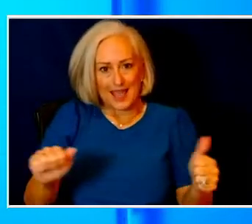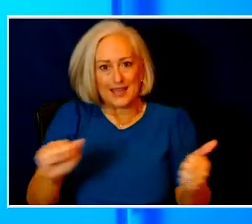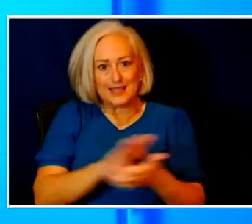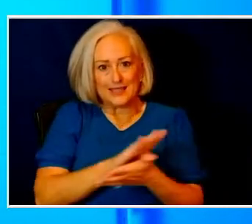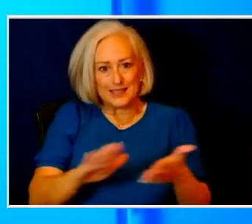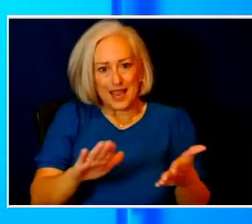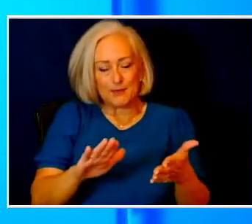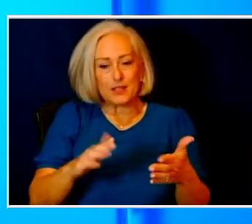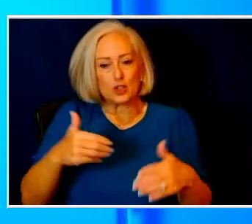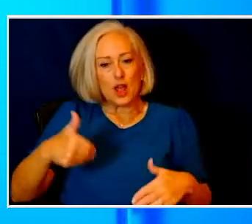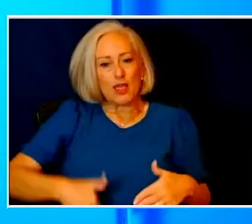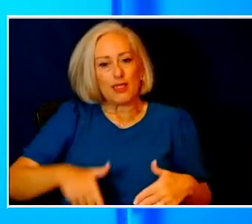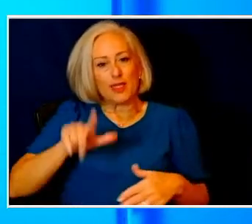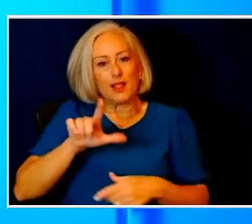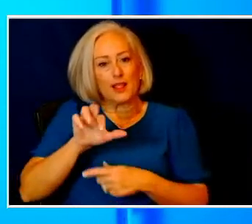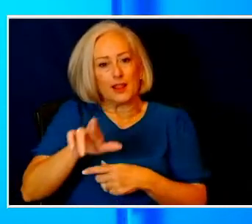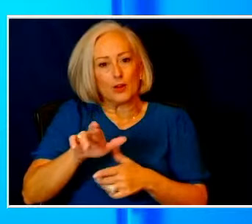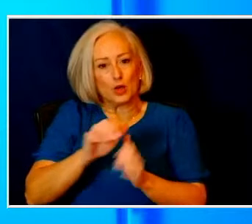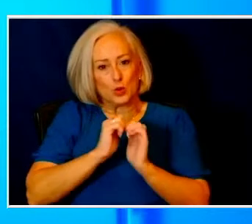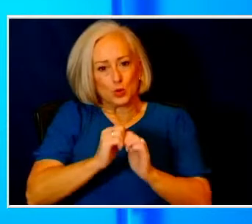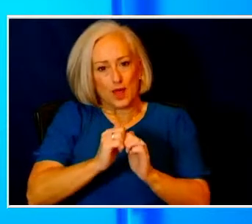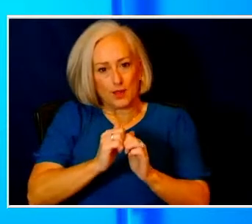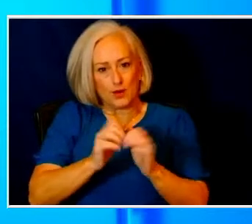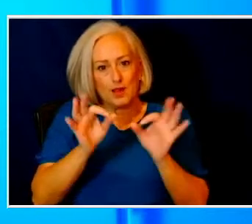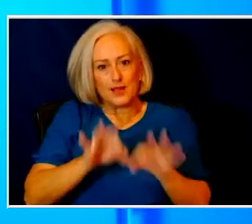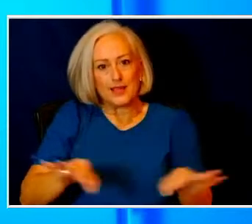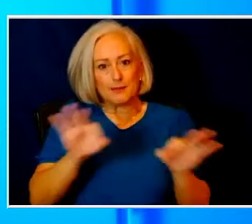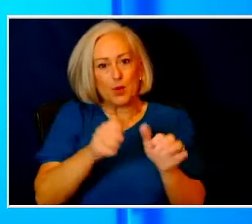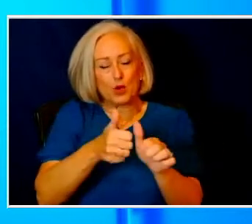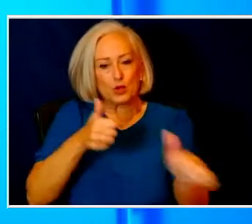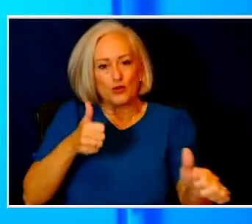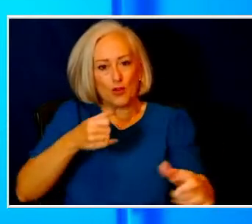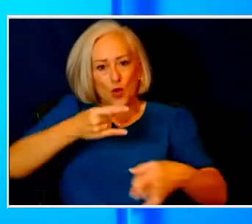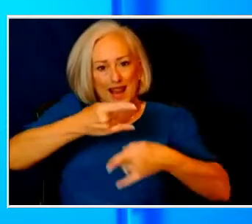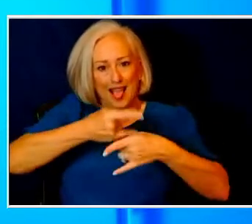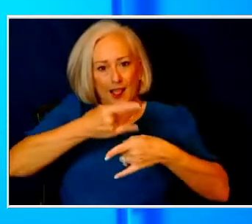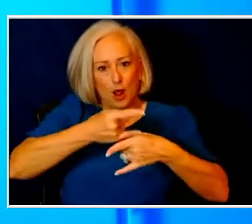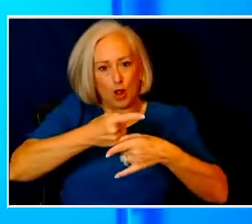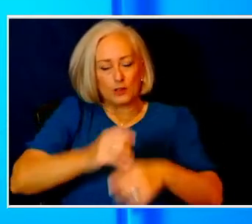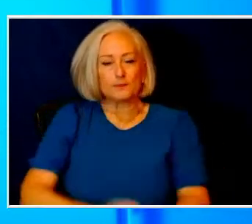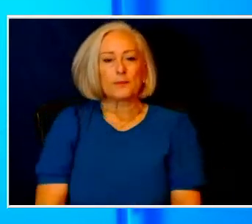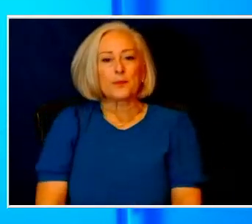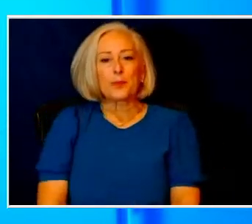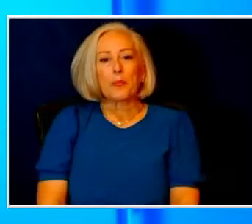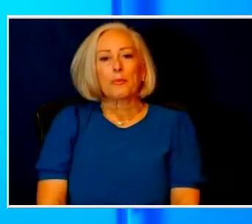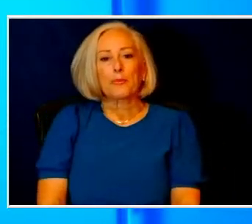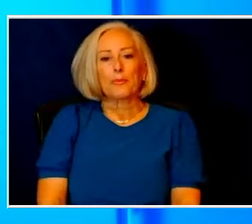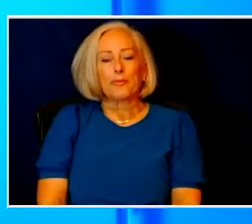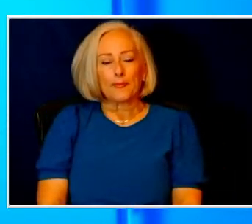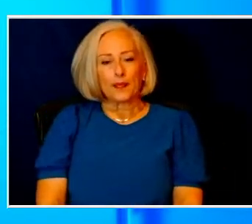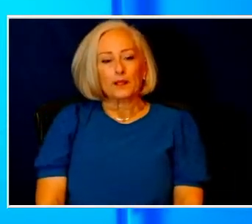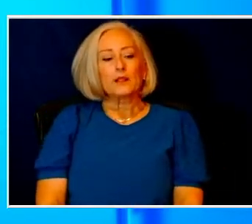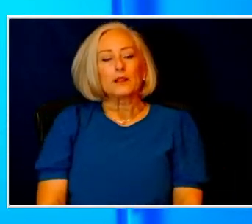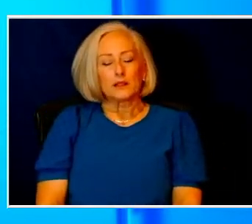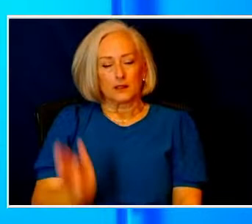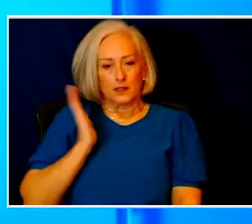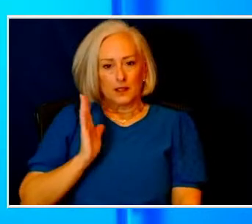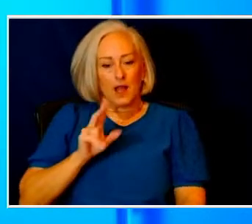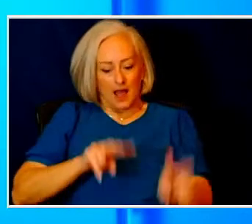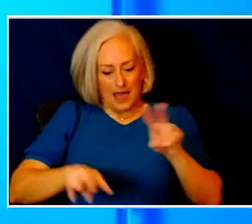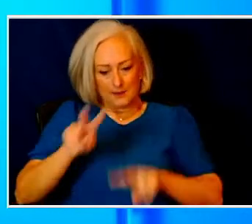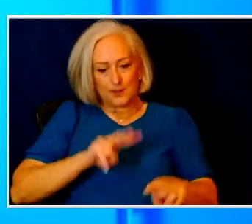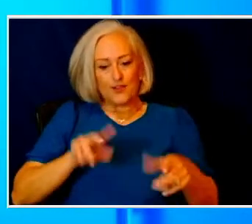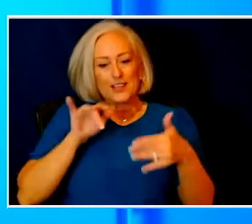it's important to avoid alcohol. There were sort of observational studies in the